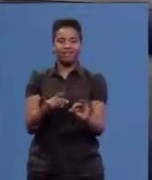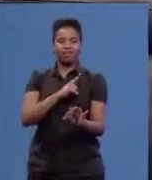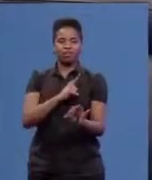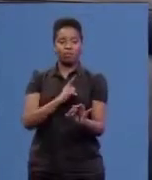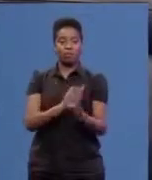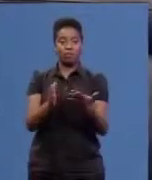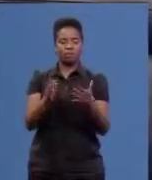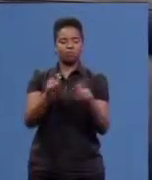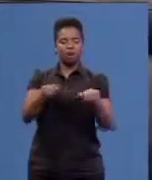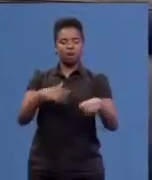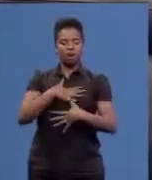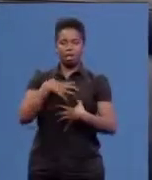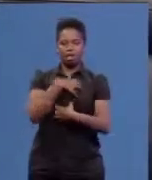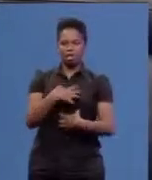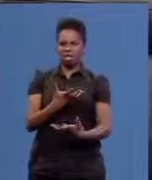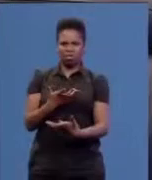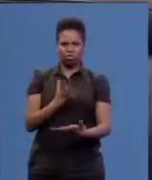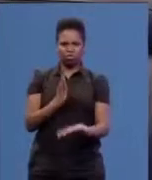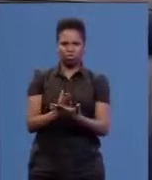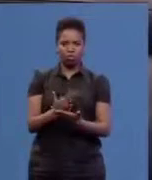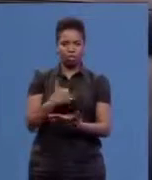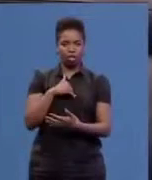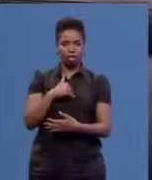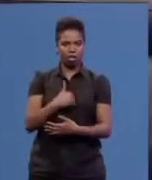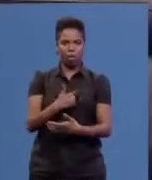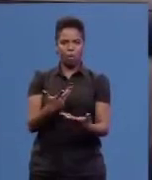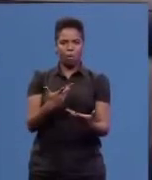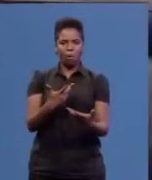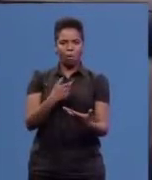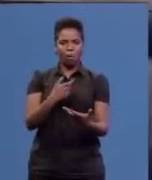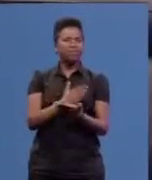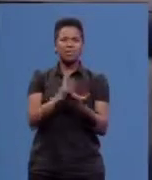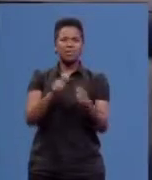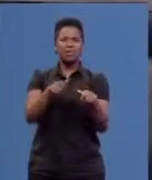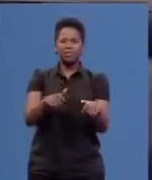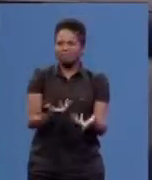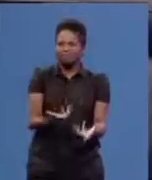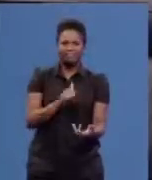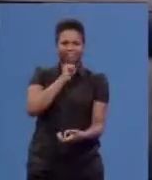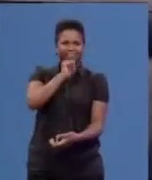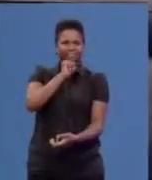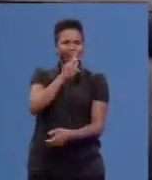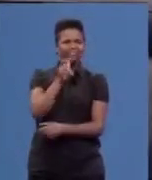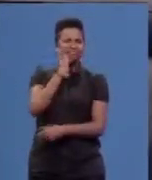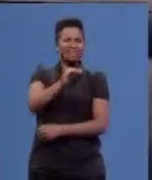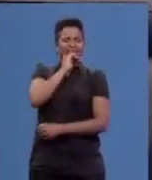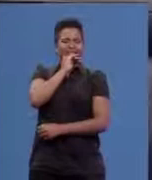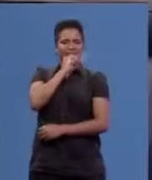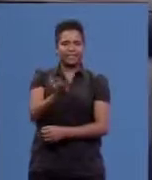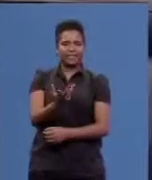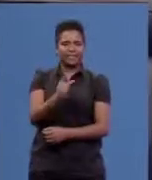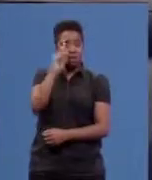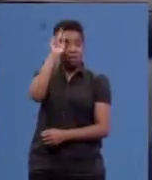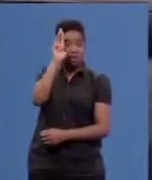part of what we need to do, we need to allow abantu, and abanye abantu, they don't even want to talk about Tata Mandela. That's okay. And abanye abantu are crying. I mean, I